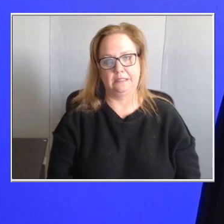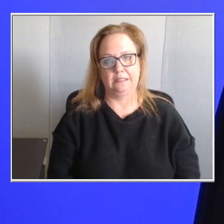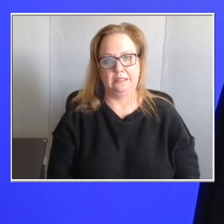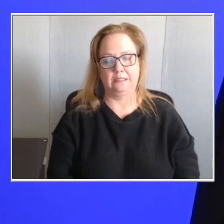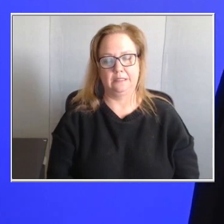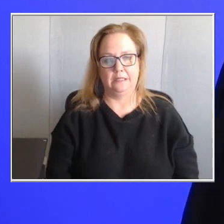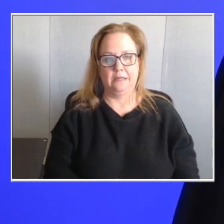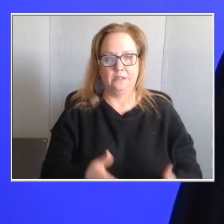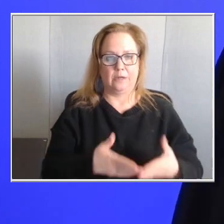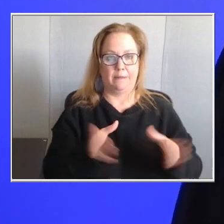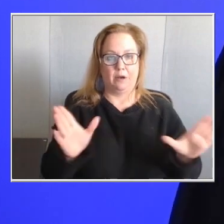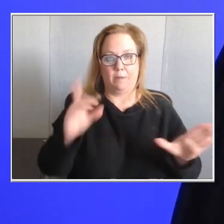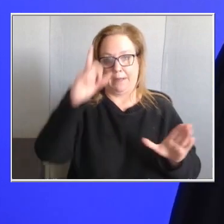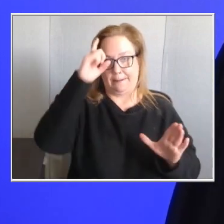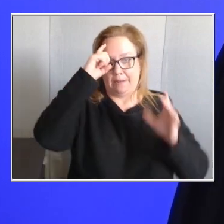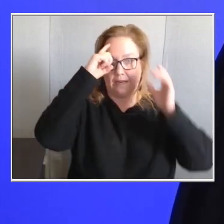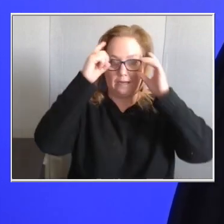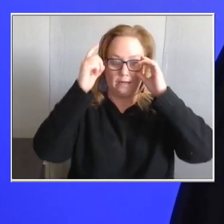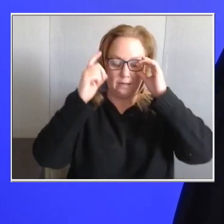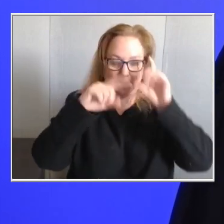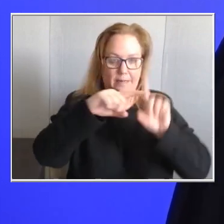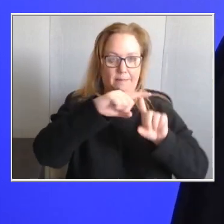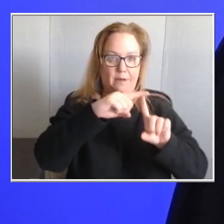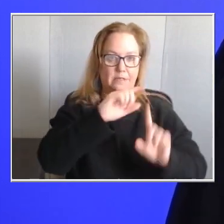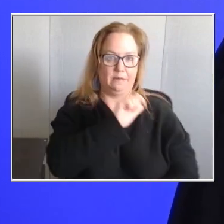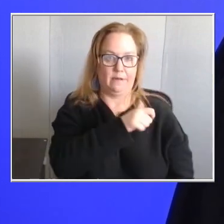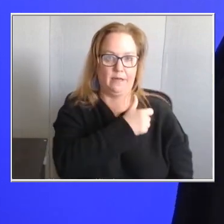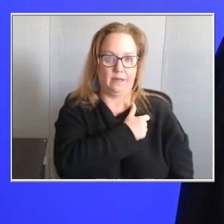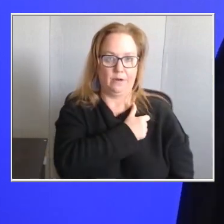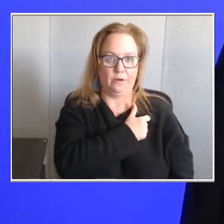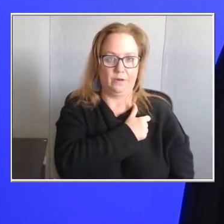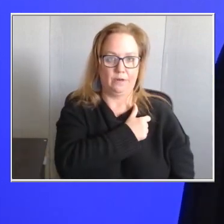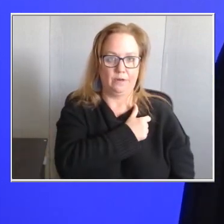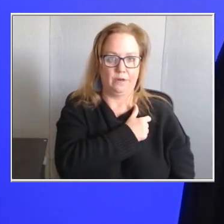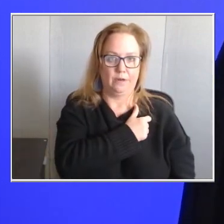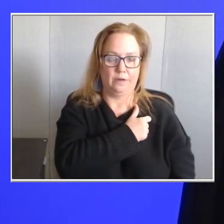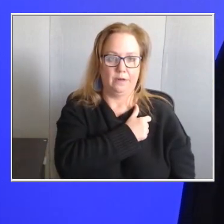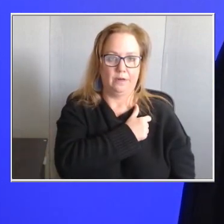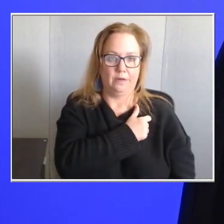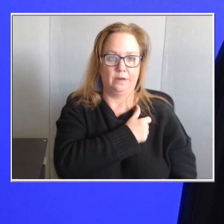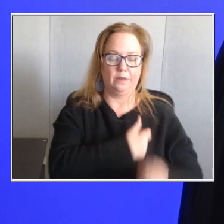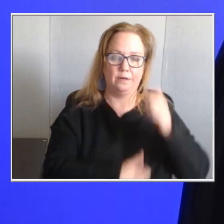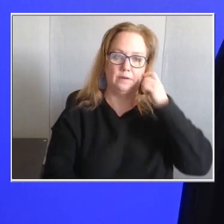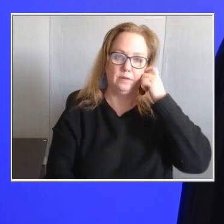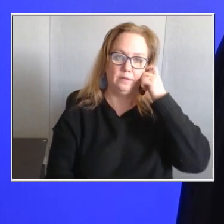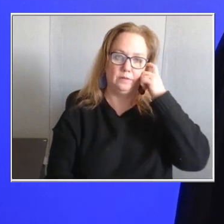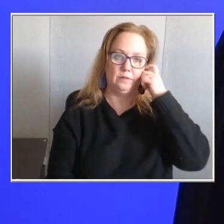an open mind and a positive attitude. That's huge. But